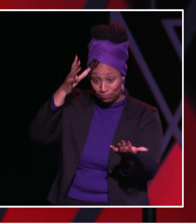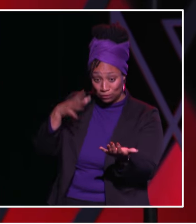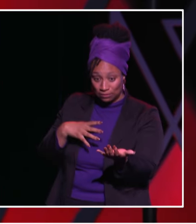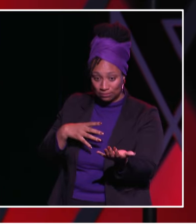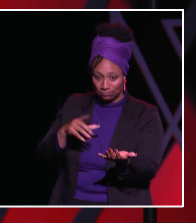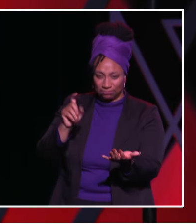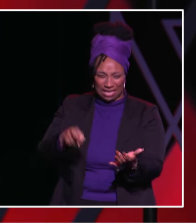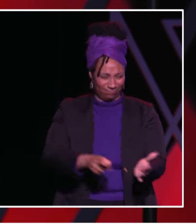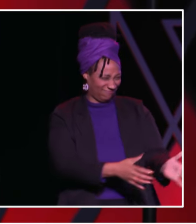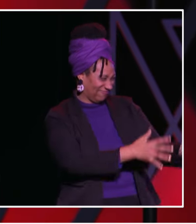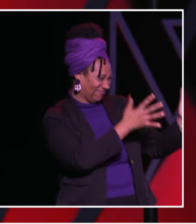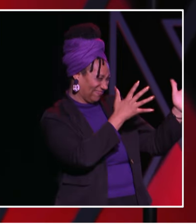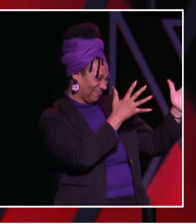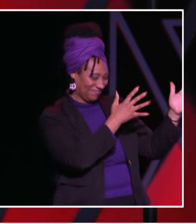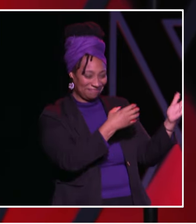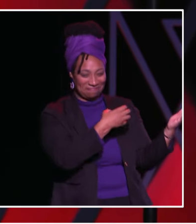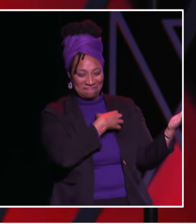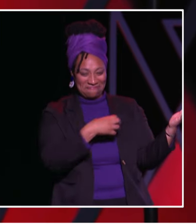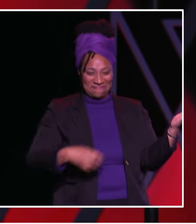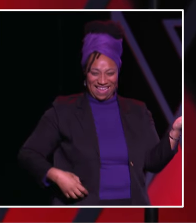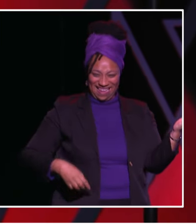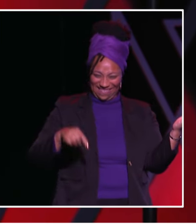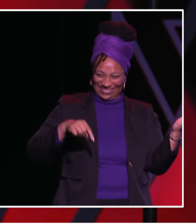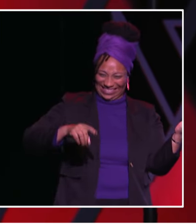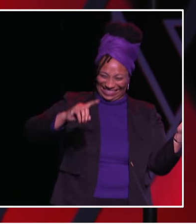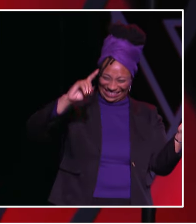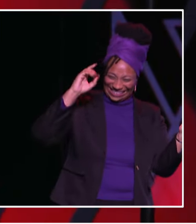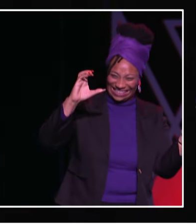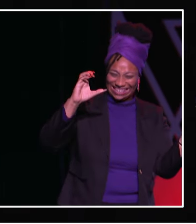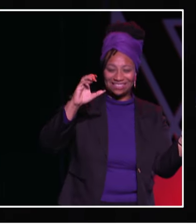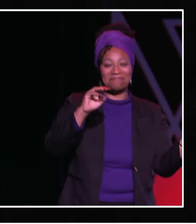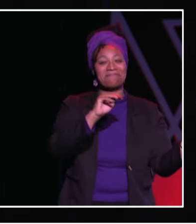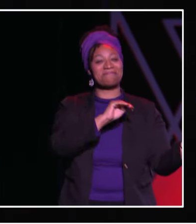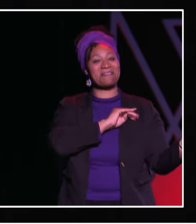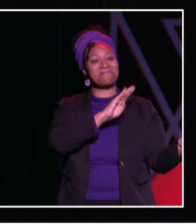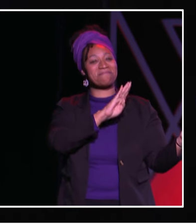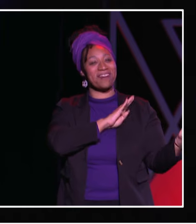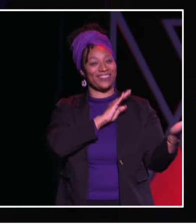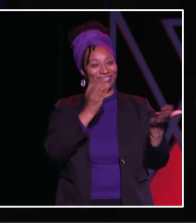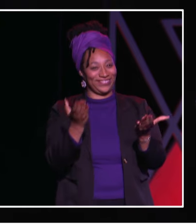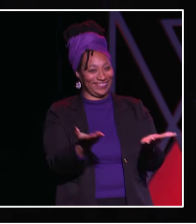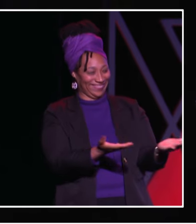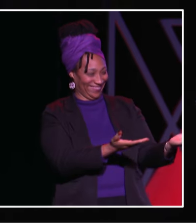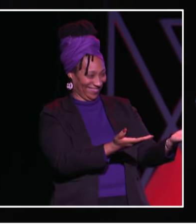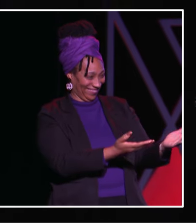the nation's capital, Mayor Muriel Bowser.